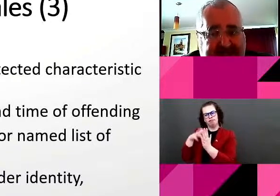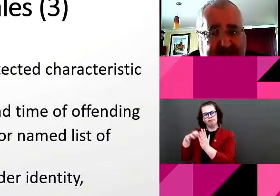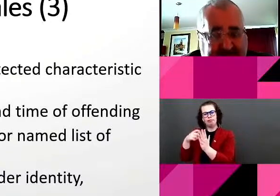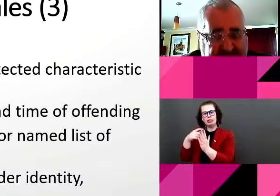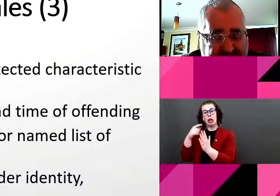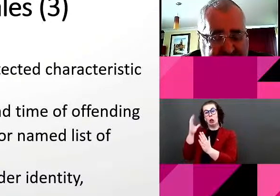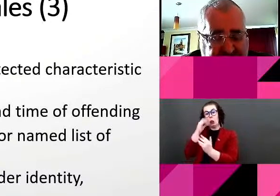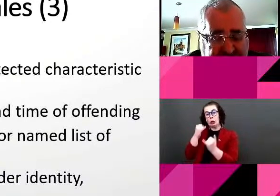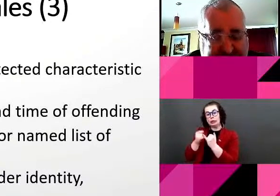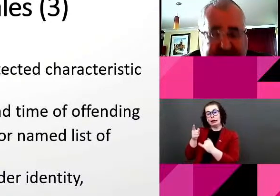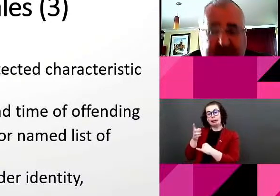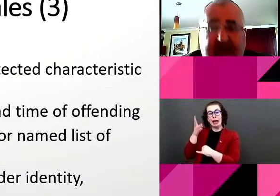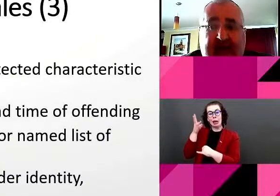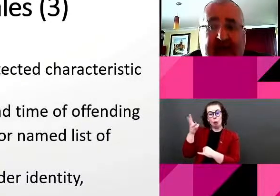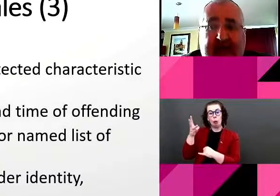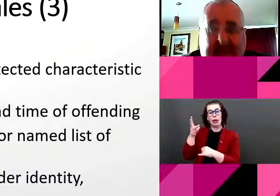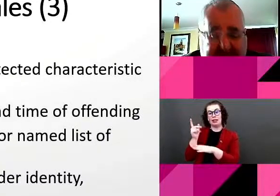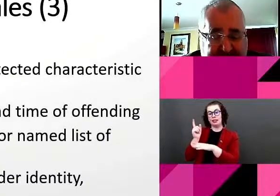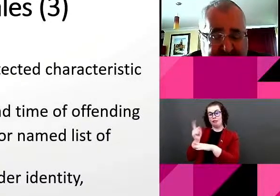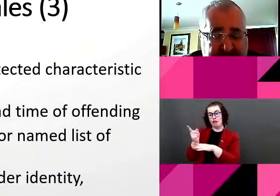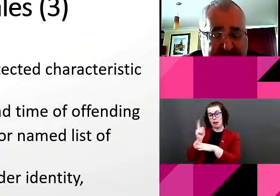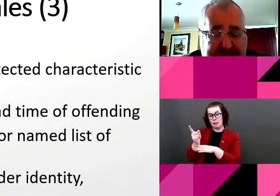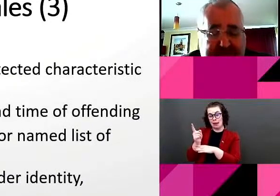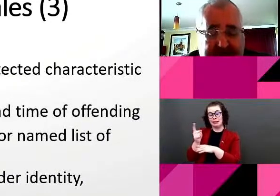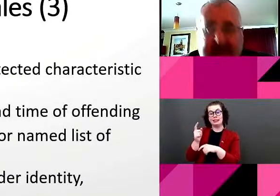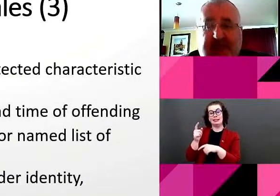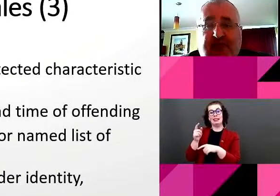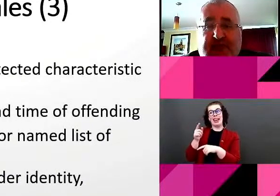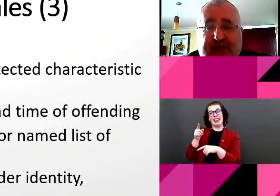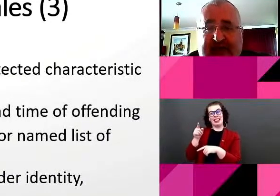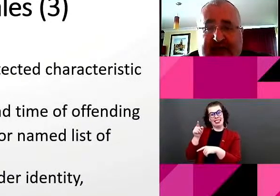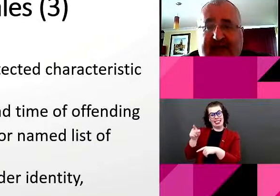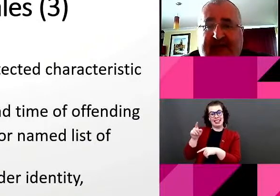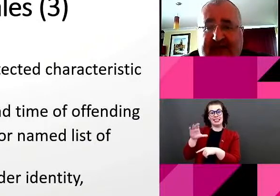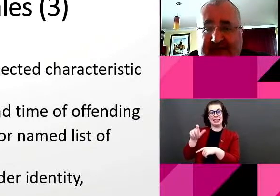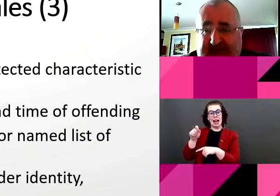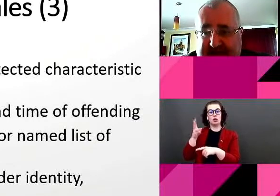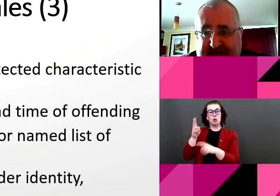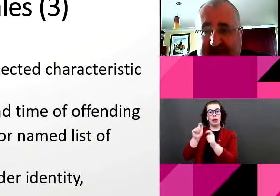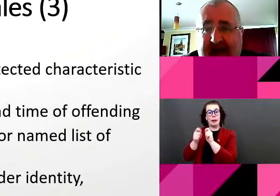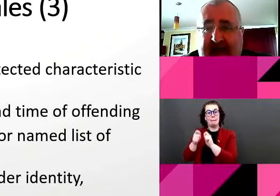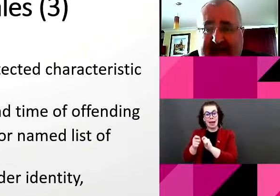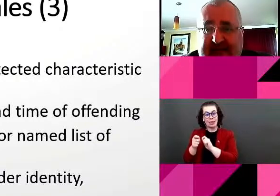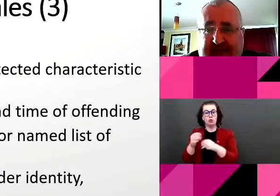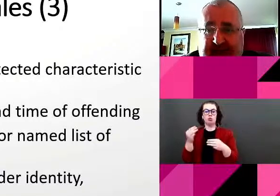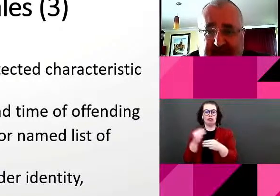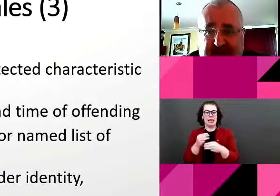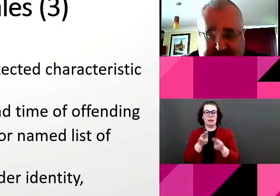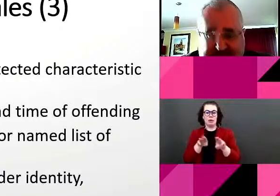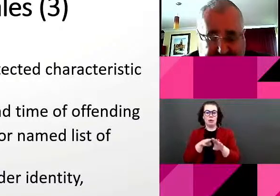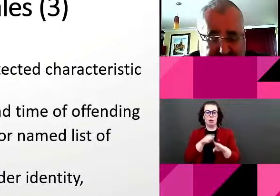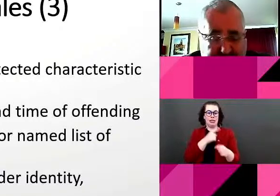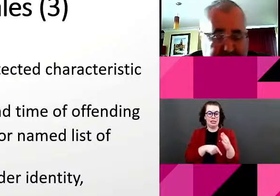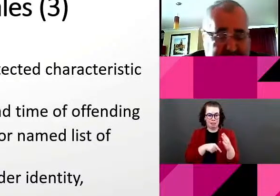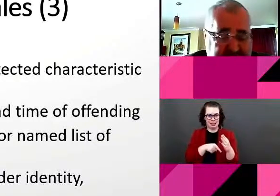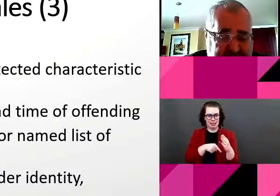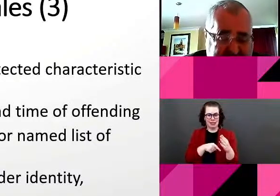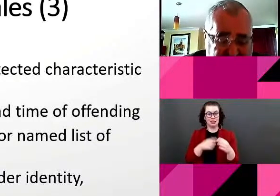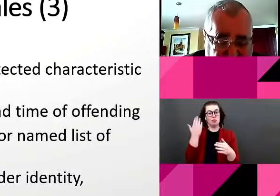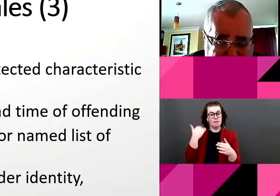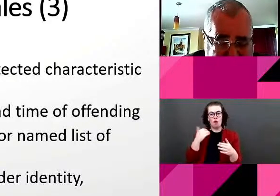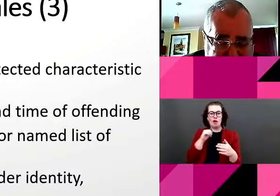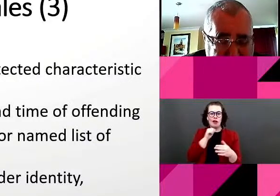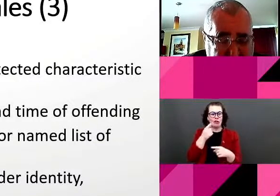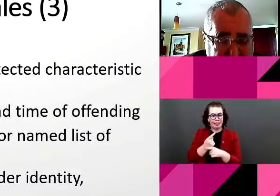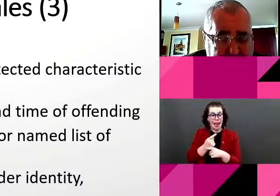the Incitement to Hatred Act in Britain is amended to protect disability as a characteristic. So